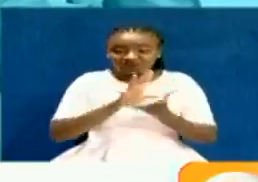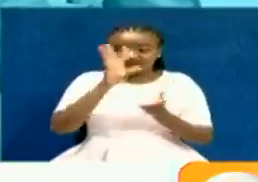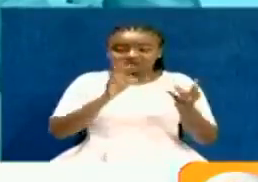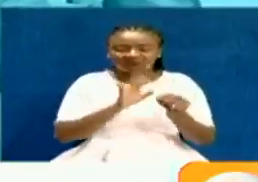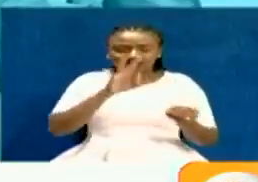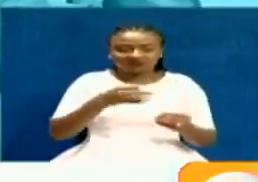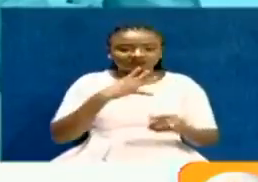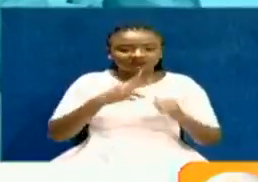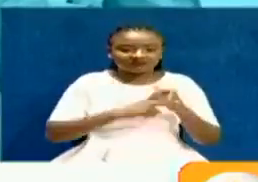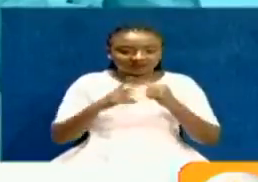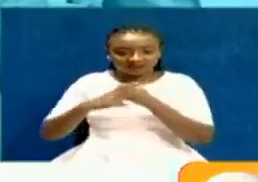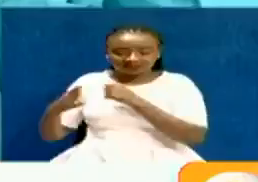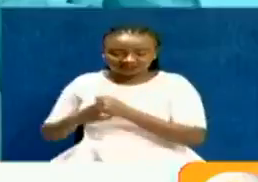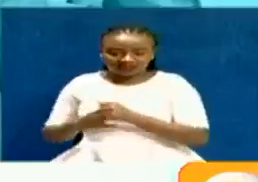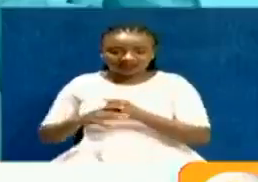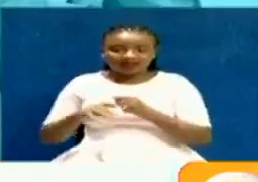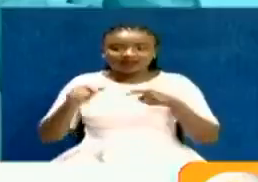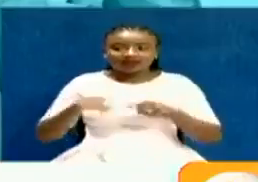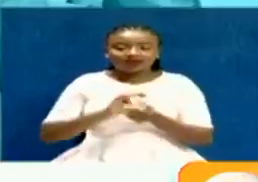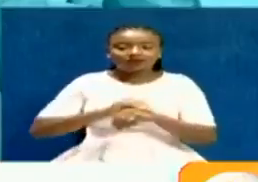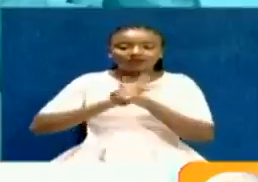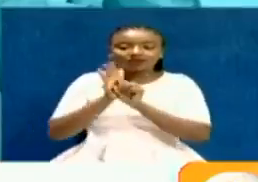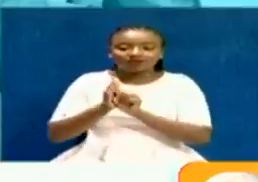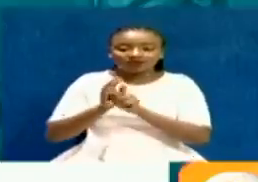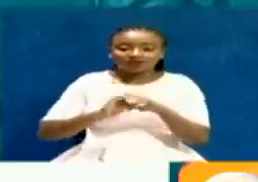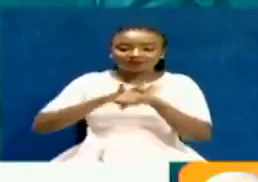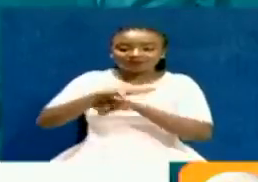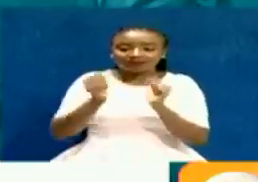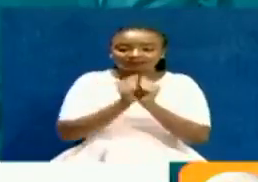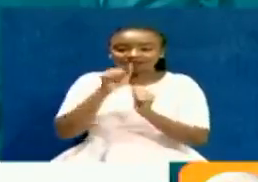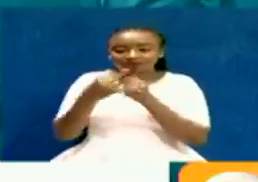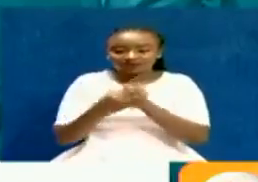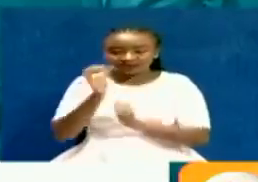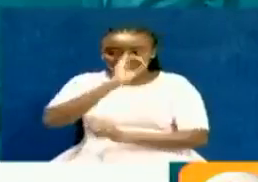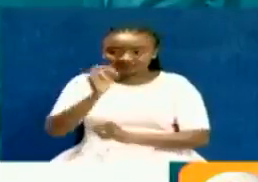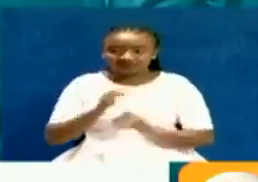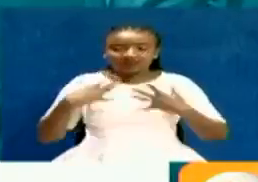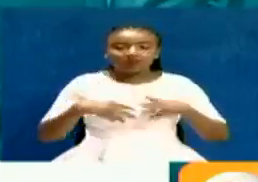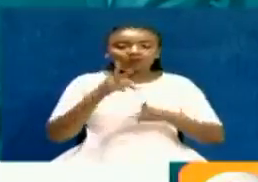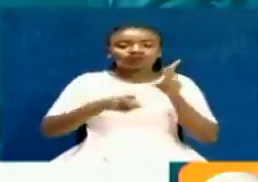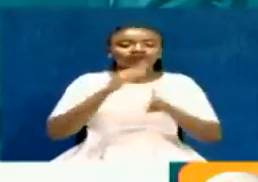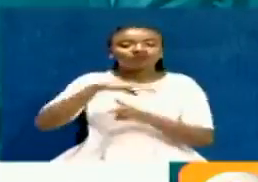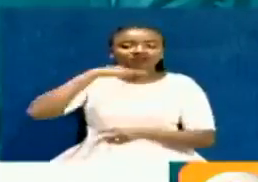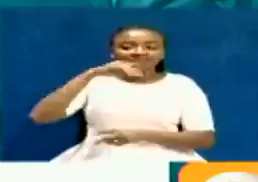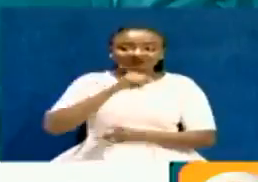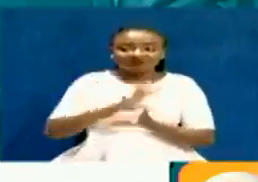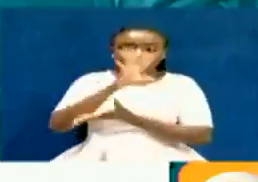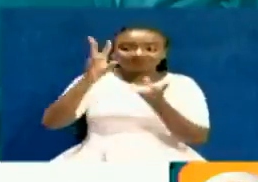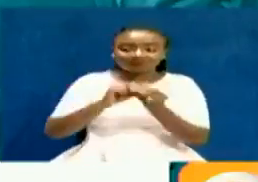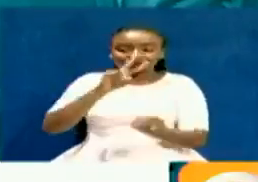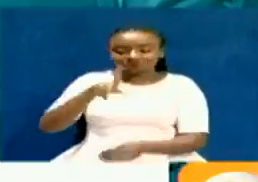3,799 samples, with a test positivity rate of 10.8%. 22 deaths have been recorded, bringing the fatalities to